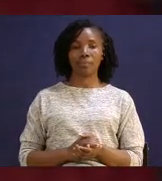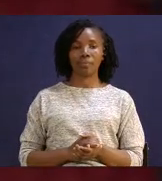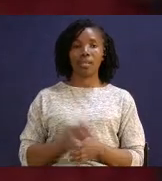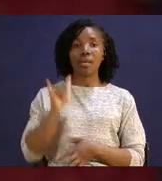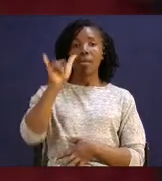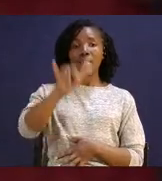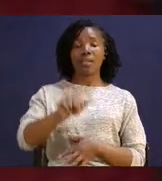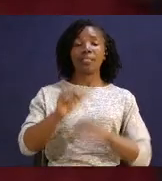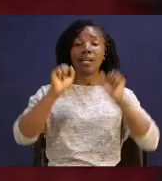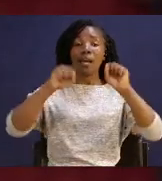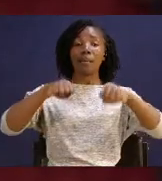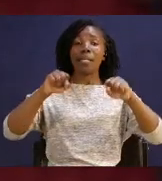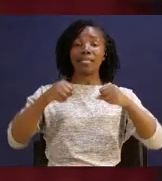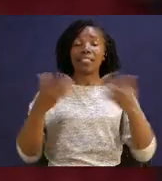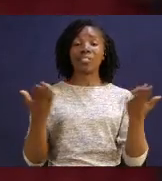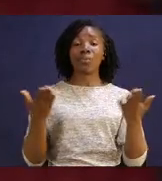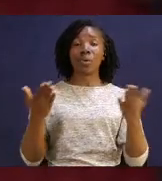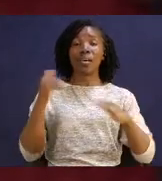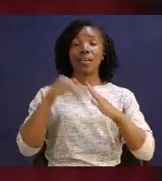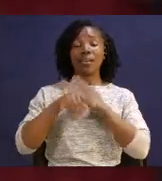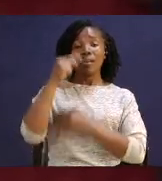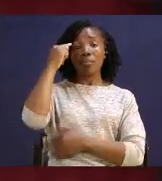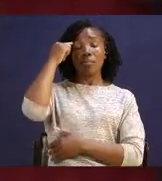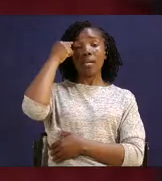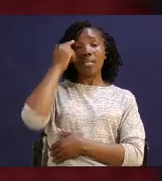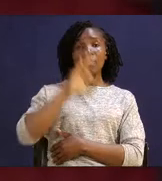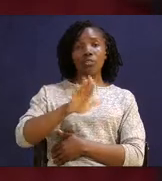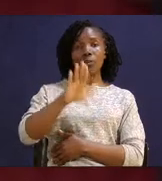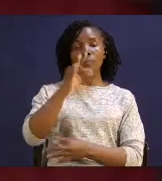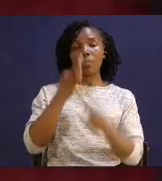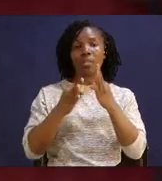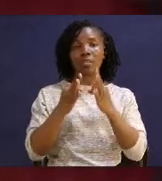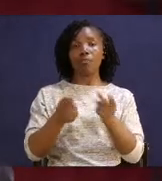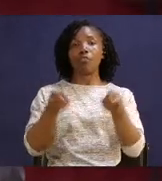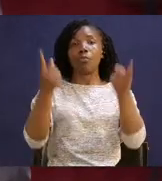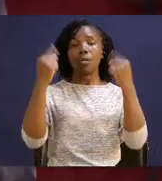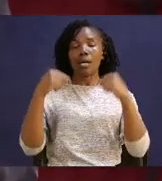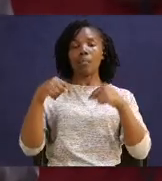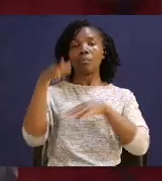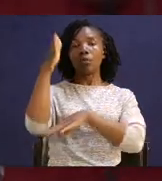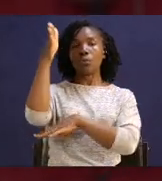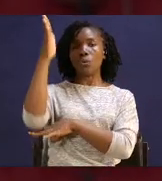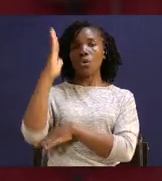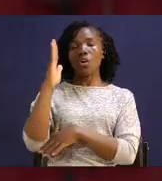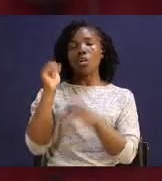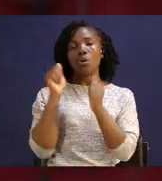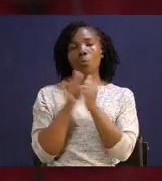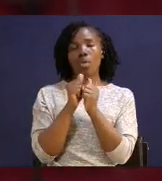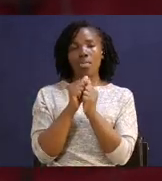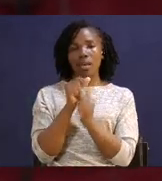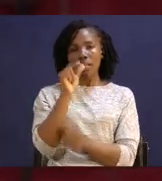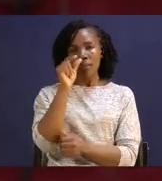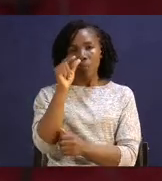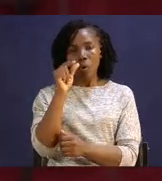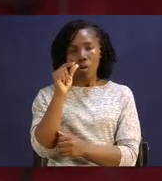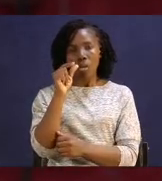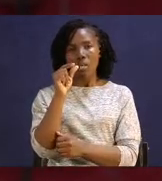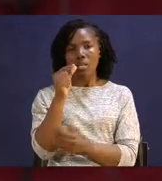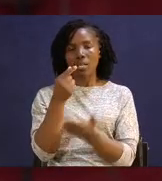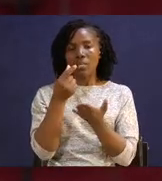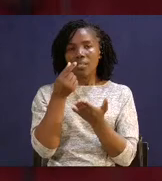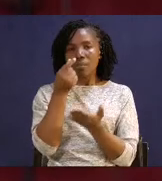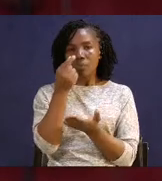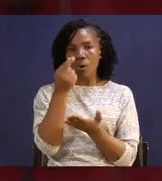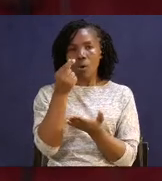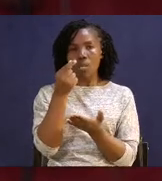That capacity is in your mind. And so if you come to God with a capacity of a tablespoon,